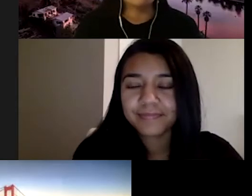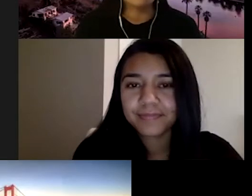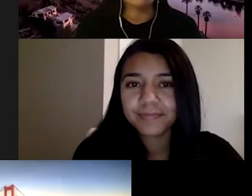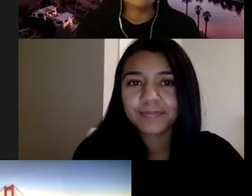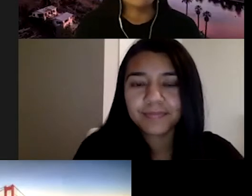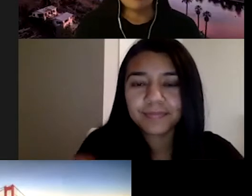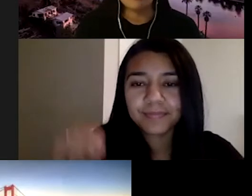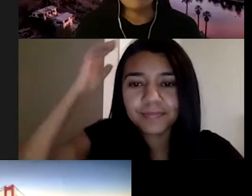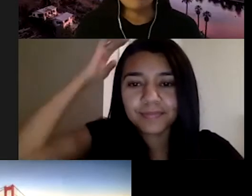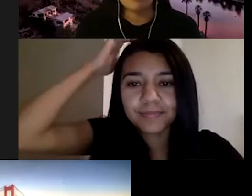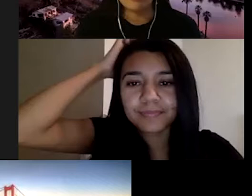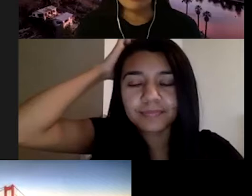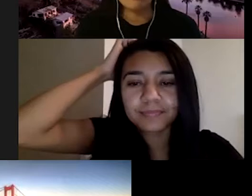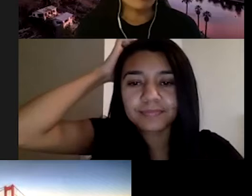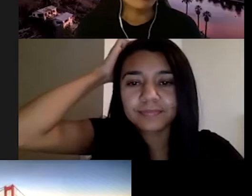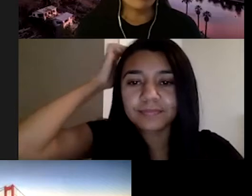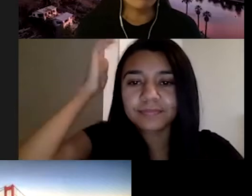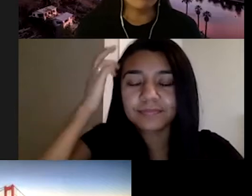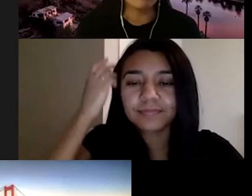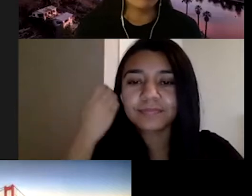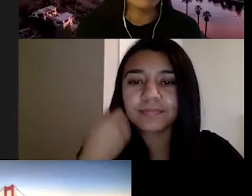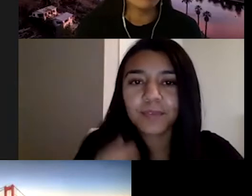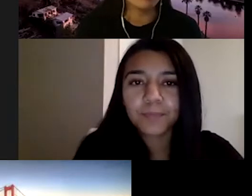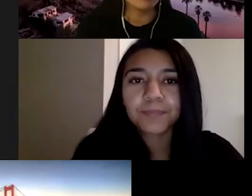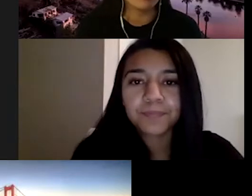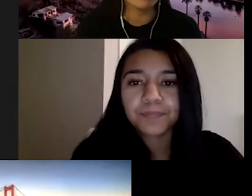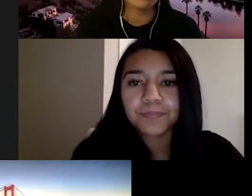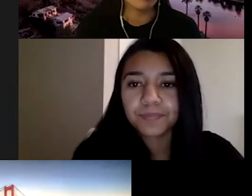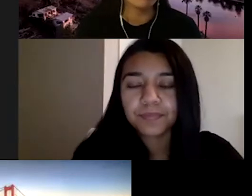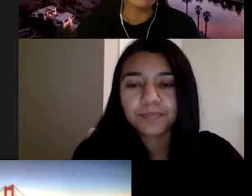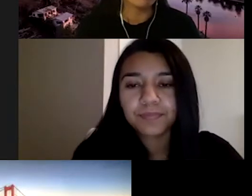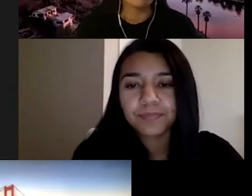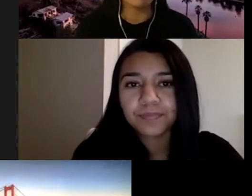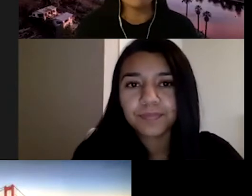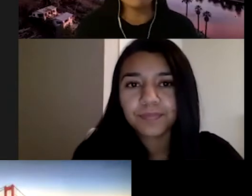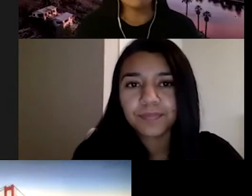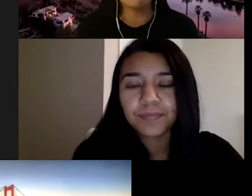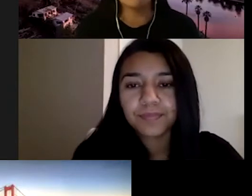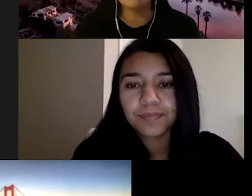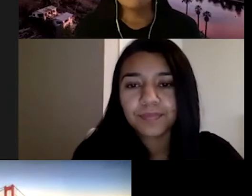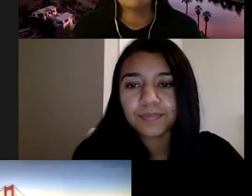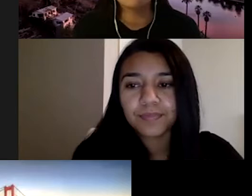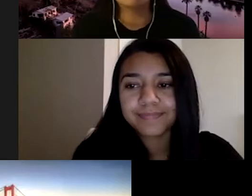I never like saw myself like entering any type of leadership position because I was always like really reserved.